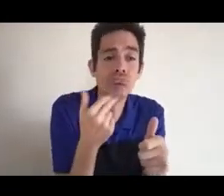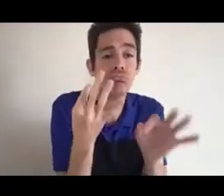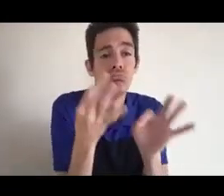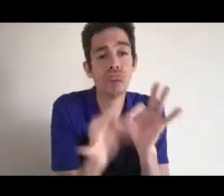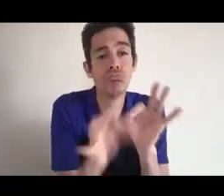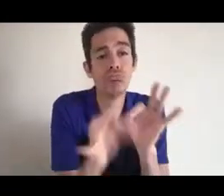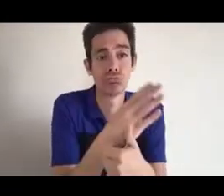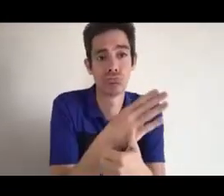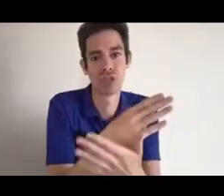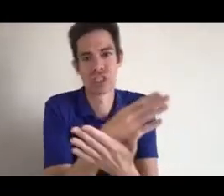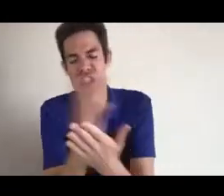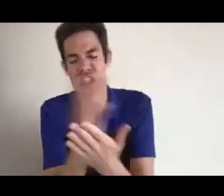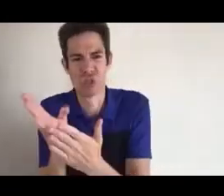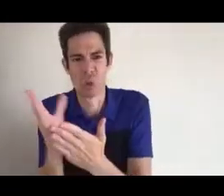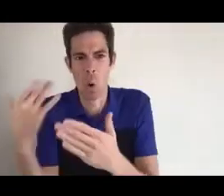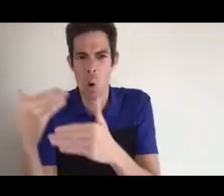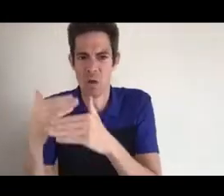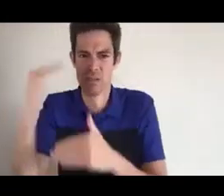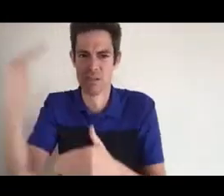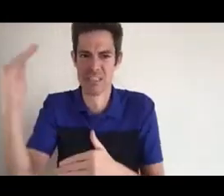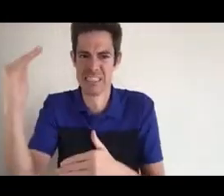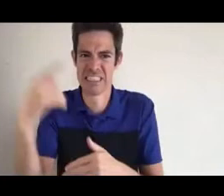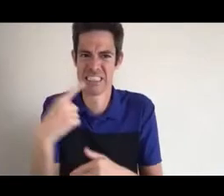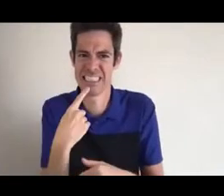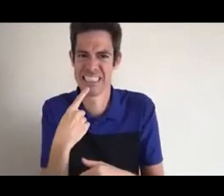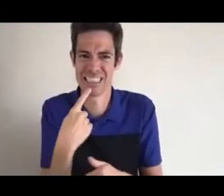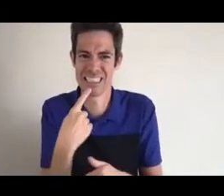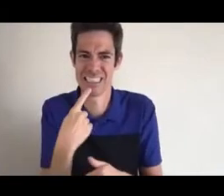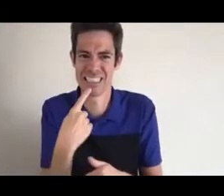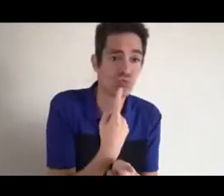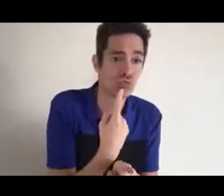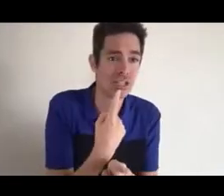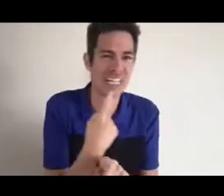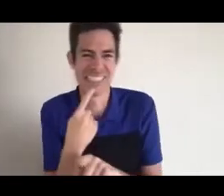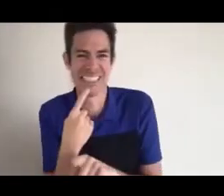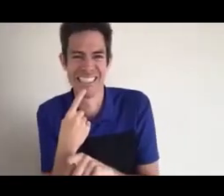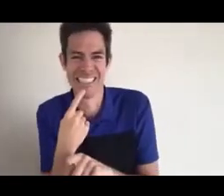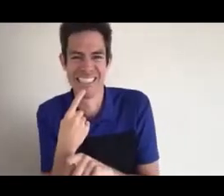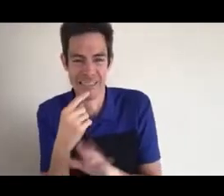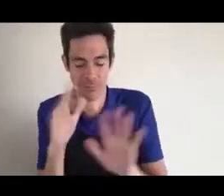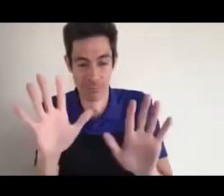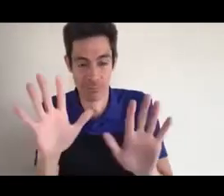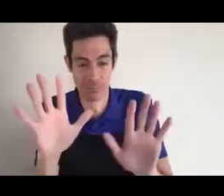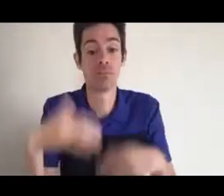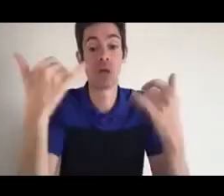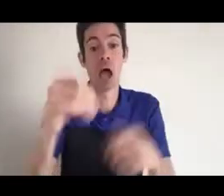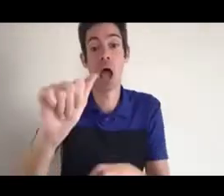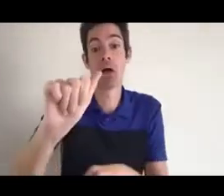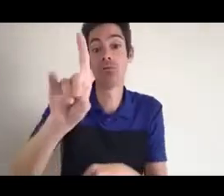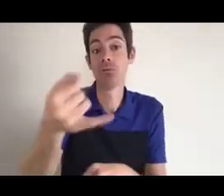two things. So little to extreme. Notice my mouth morphemes.